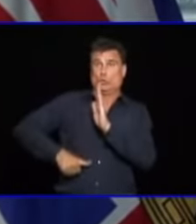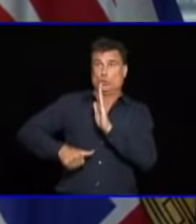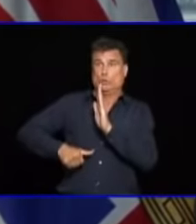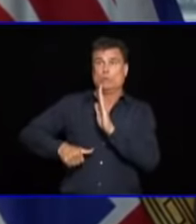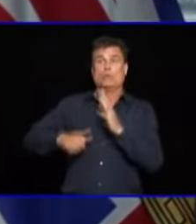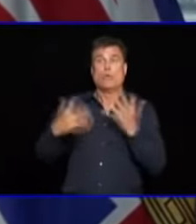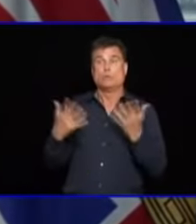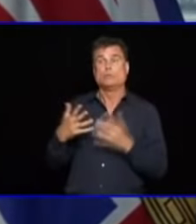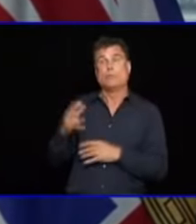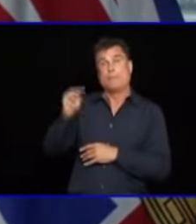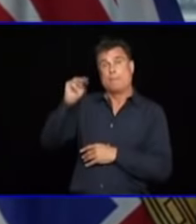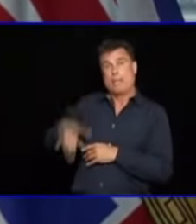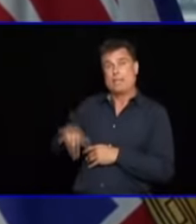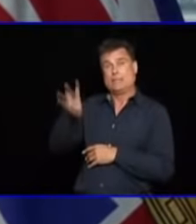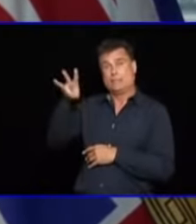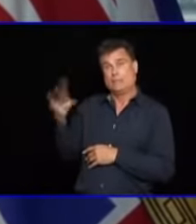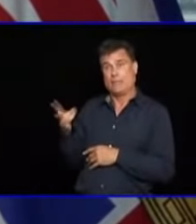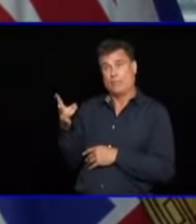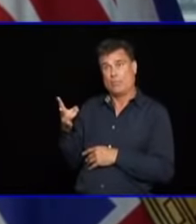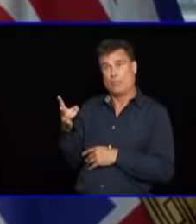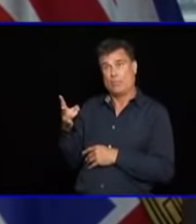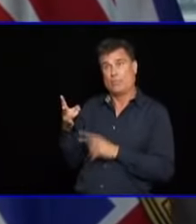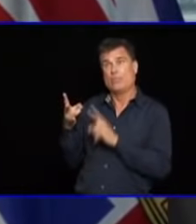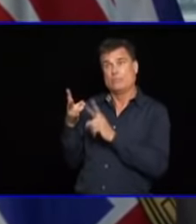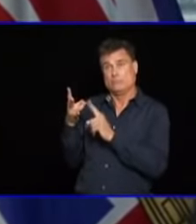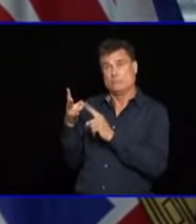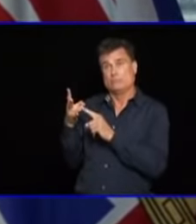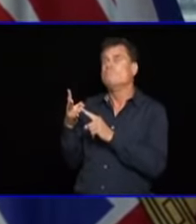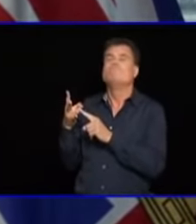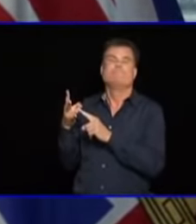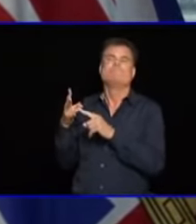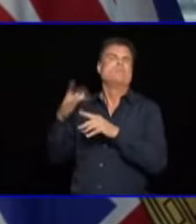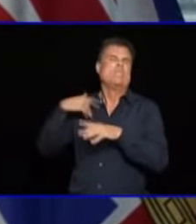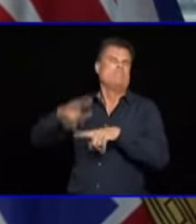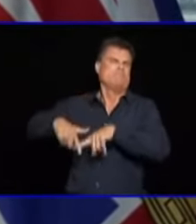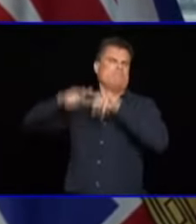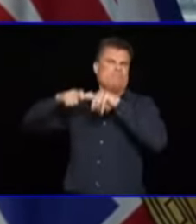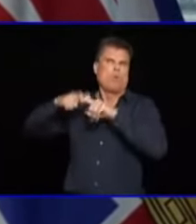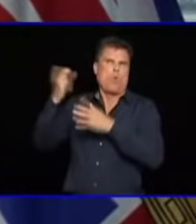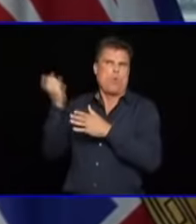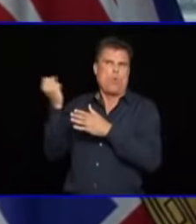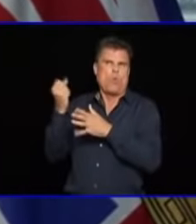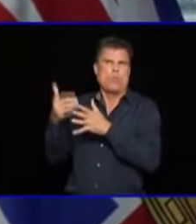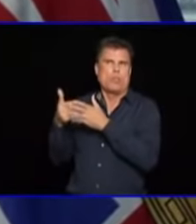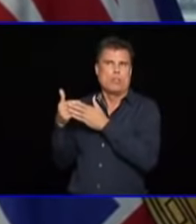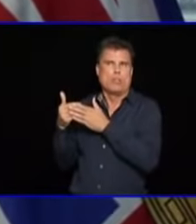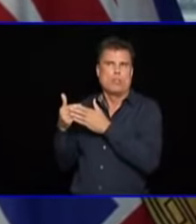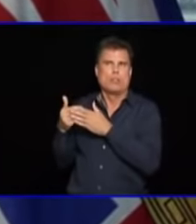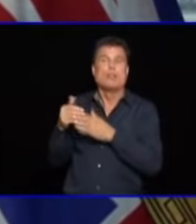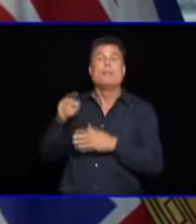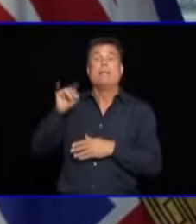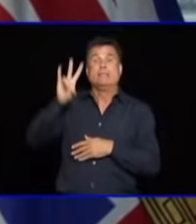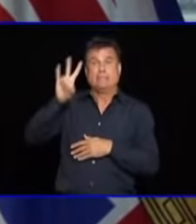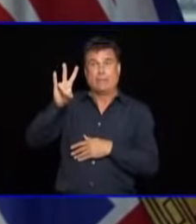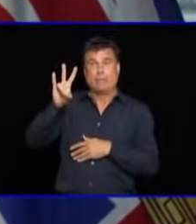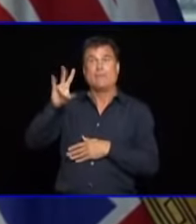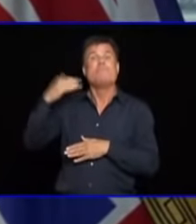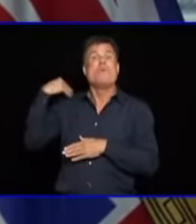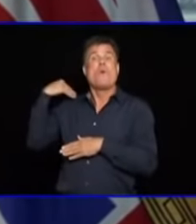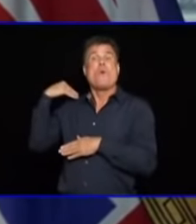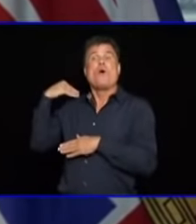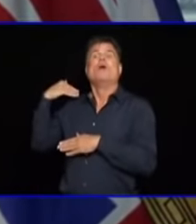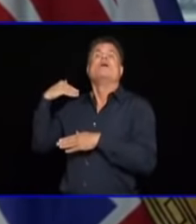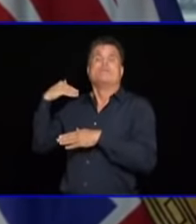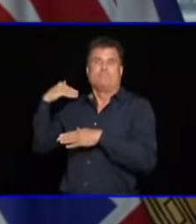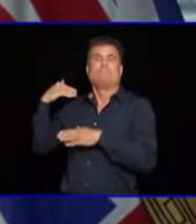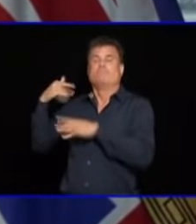the 7th, we released our commitment to surgical renewal to allow us to keep up with new demands for surgeries and complete the surgeries that were delayed